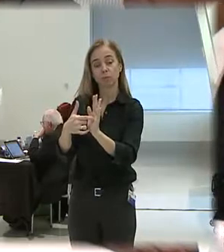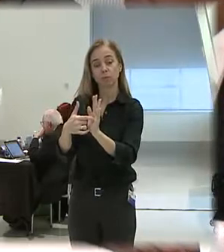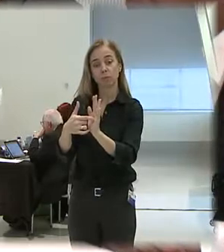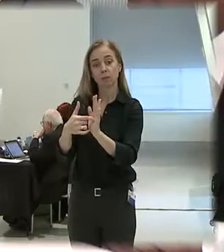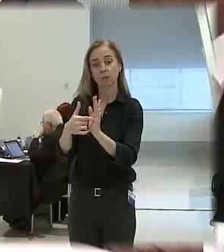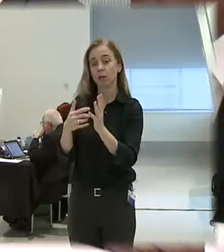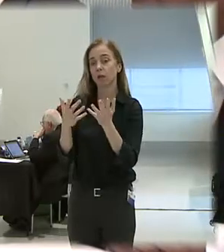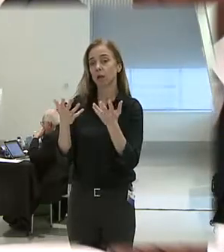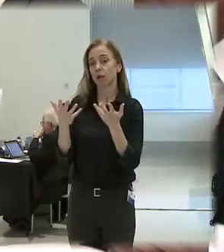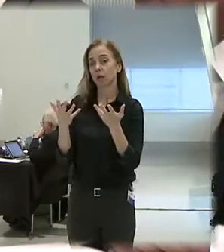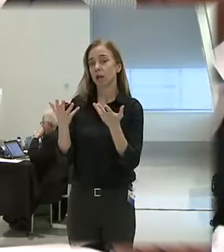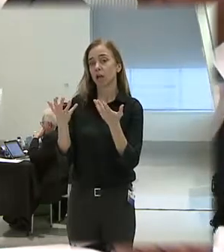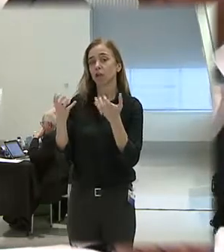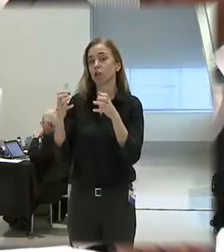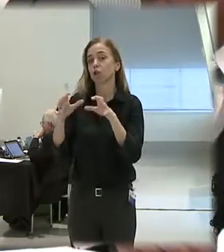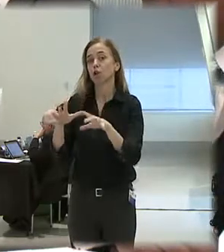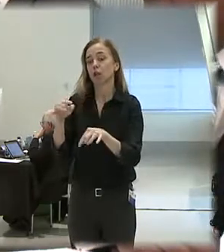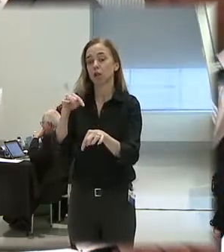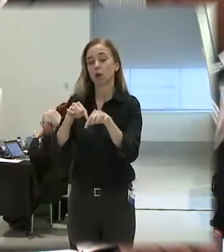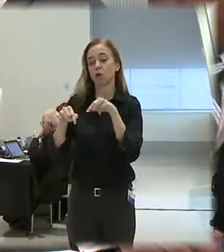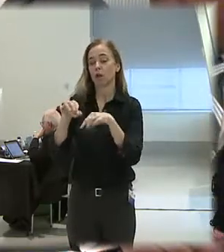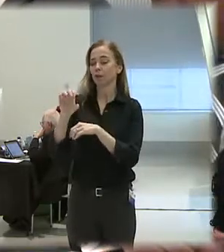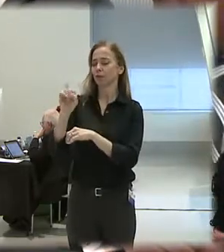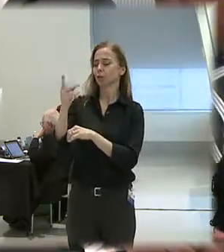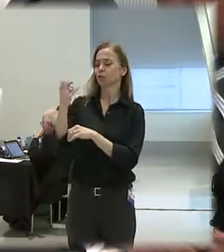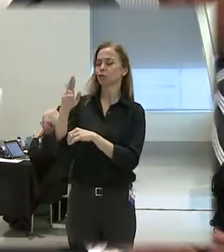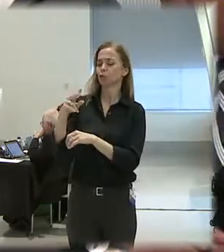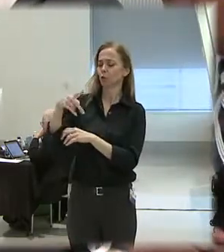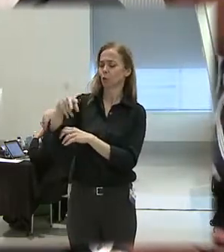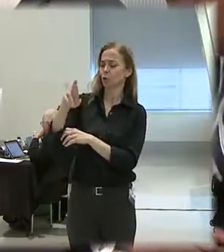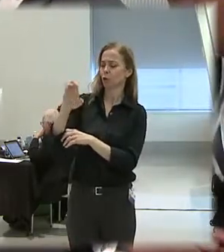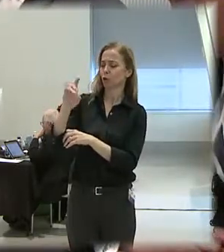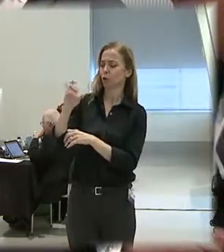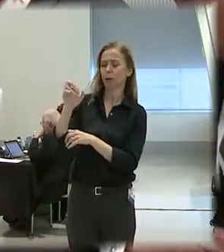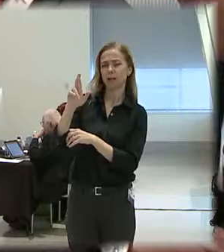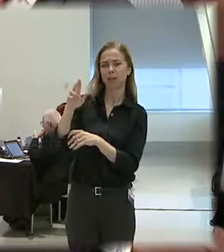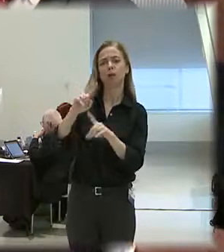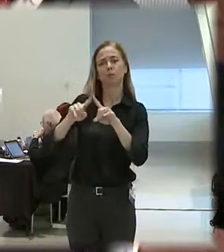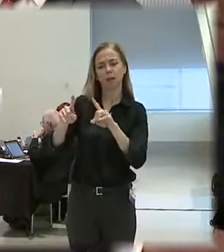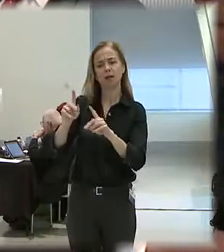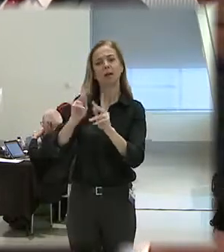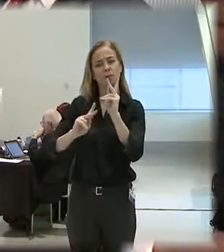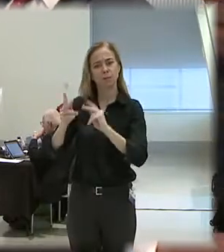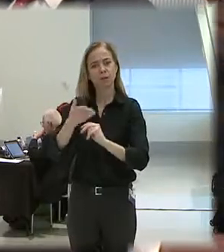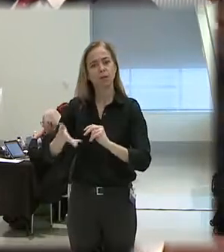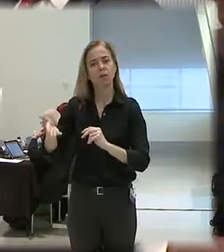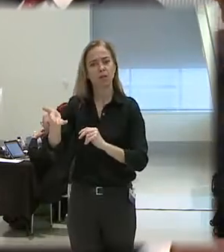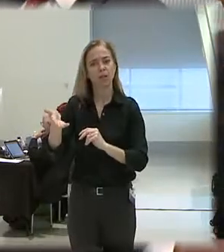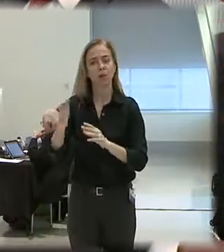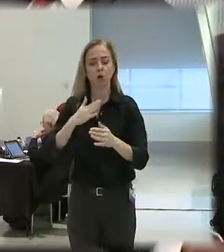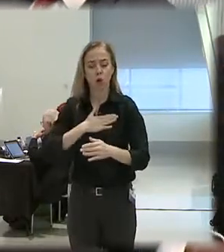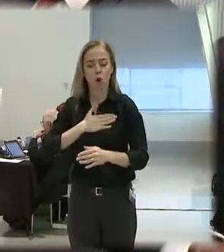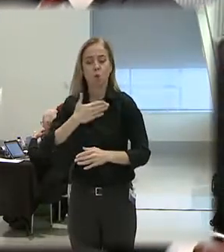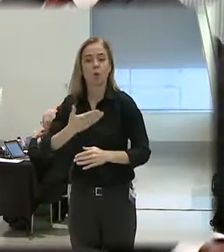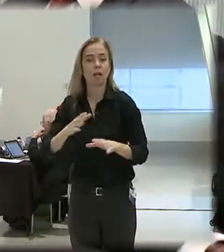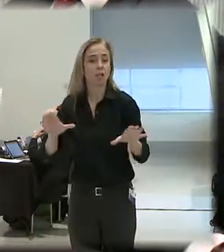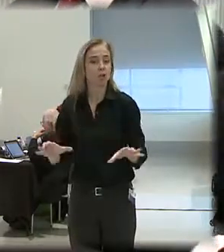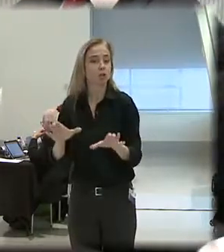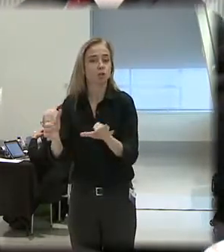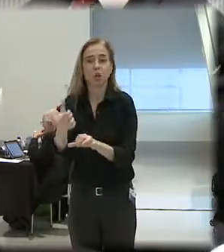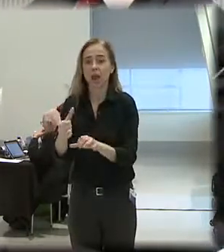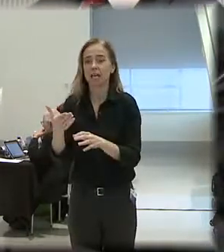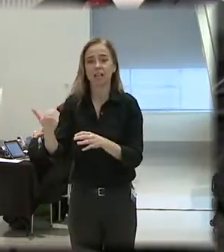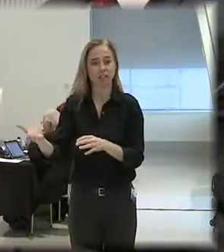don't want to get back to the old super predator kind of thought, but there certainly are some people out there who are willing to do anything